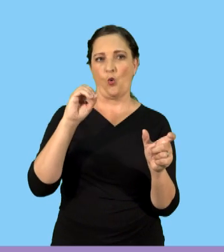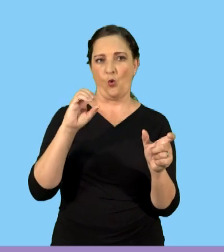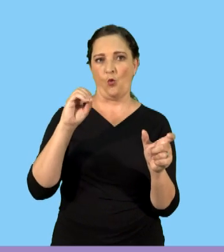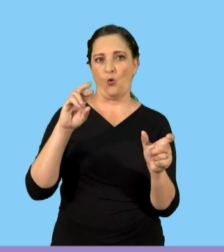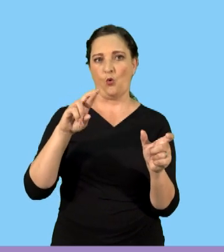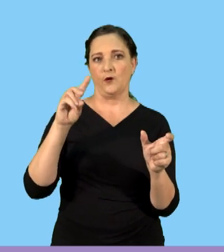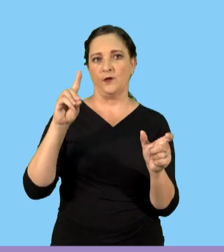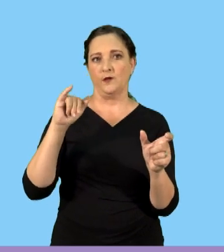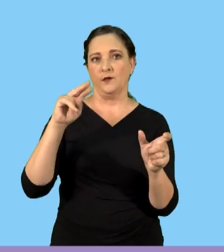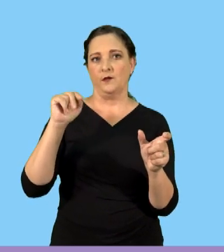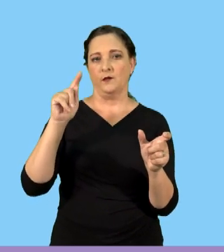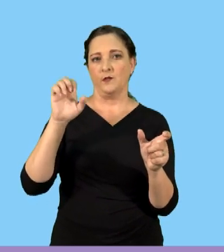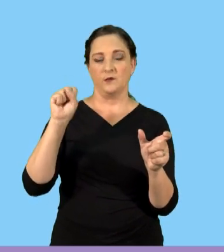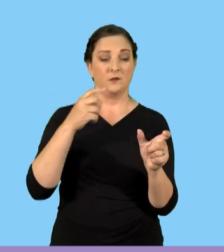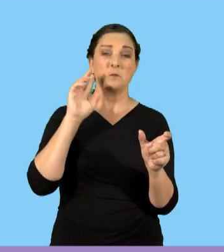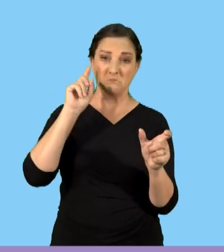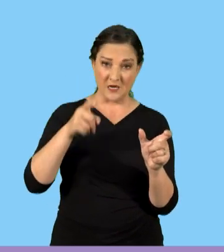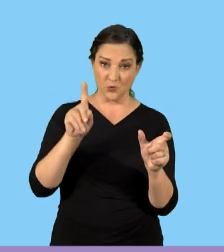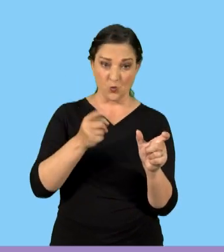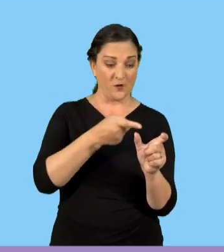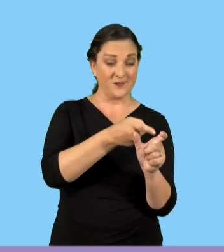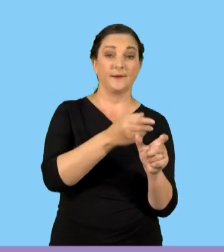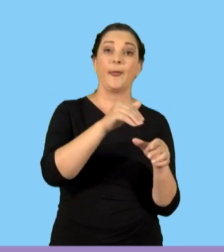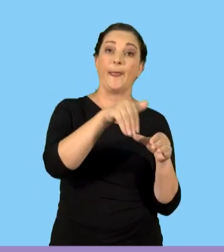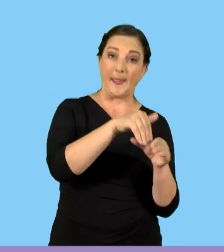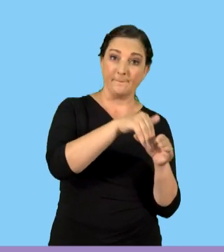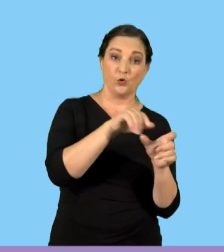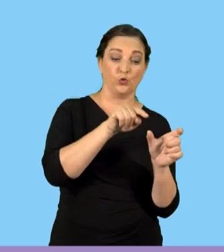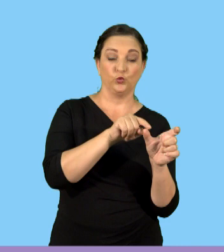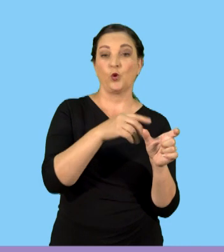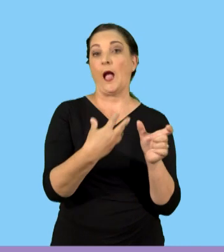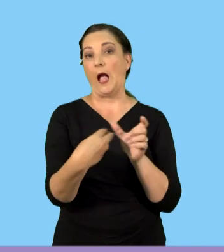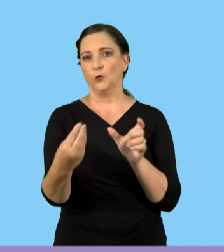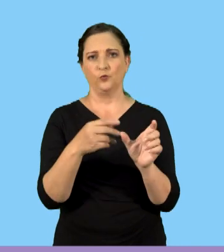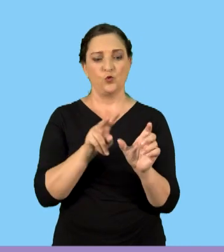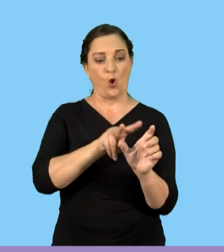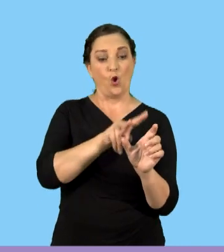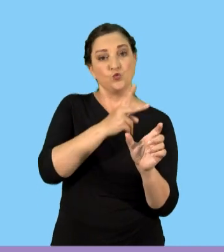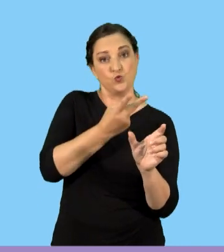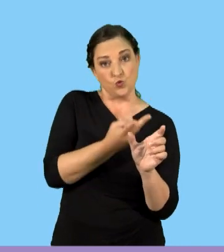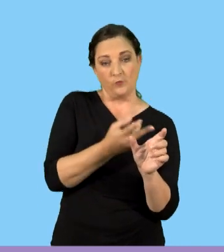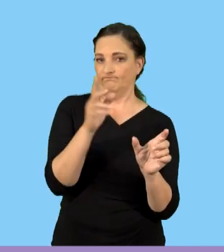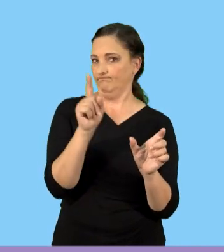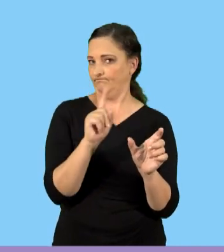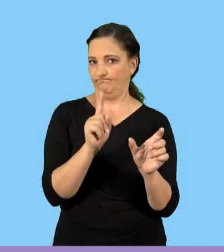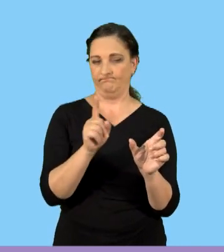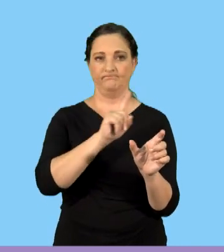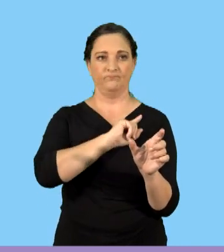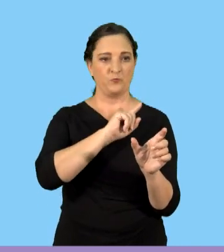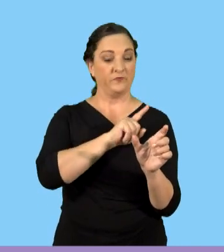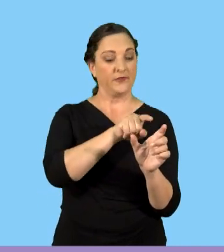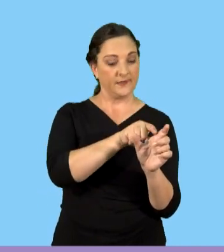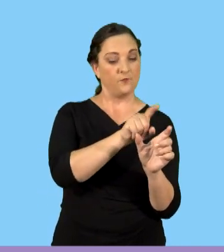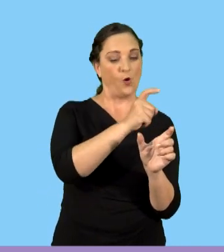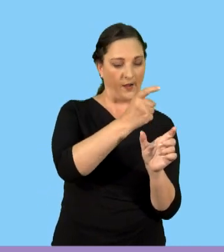or coordinates, they must be written in the form input and output, and do not swap them around. And